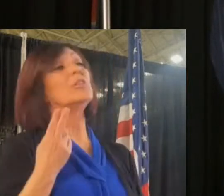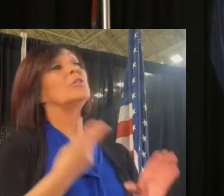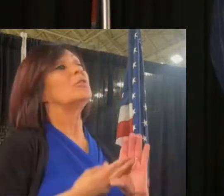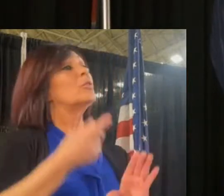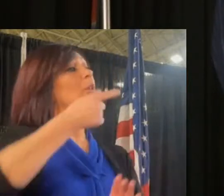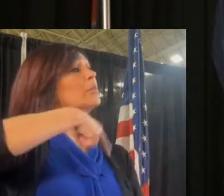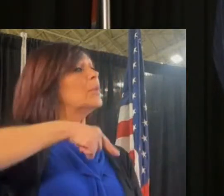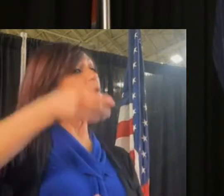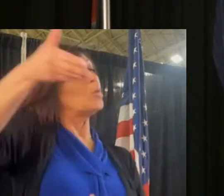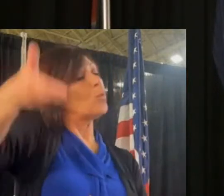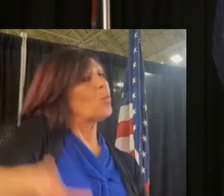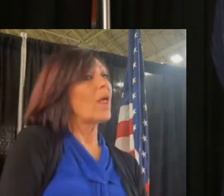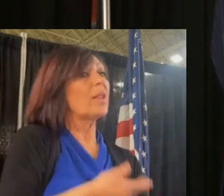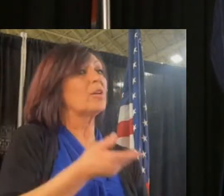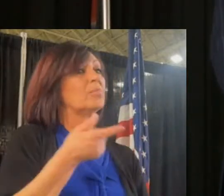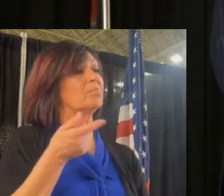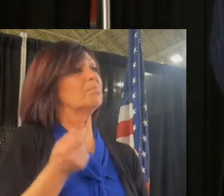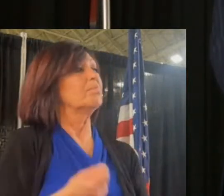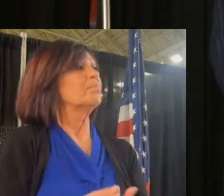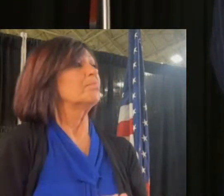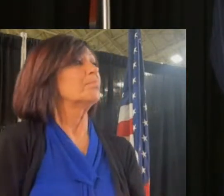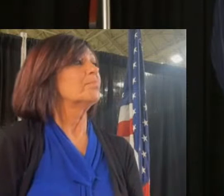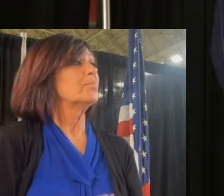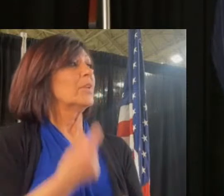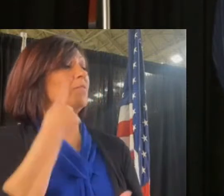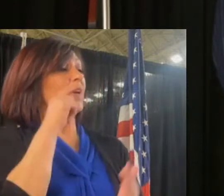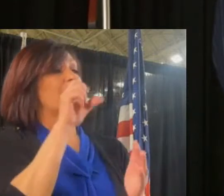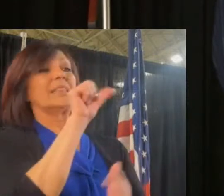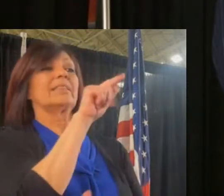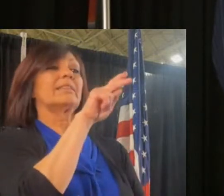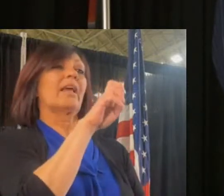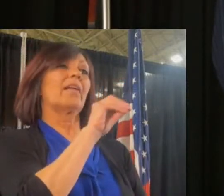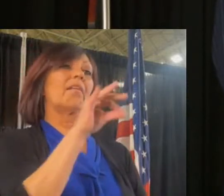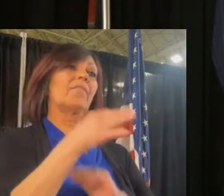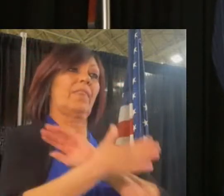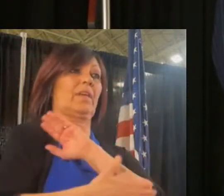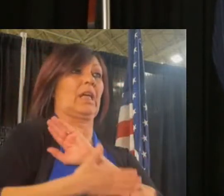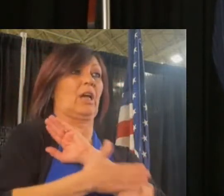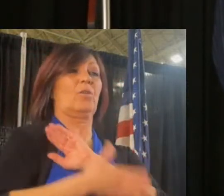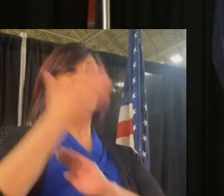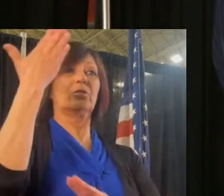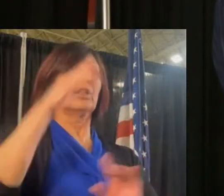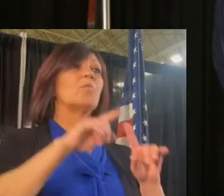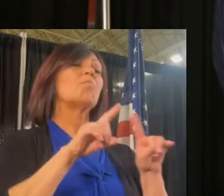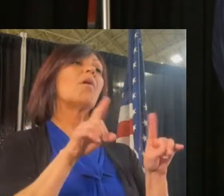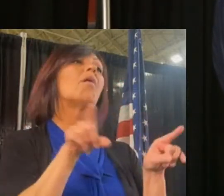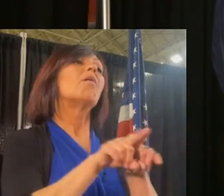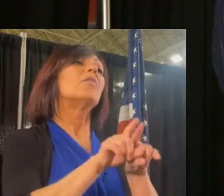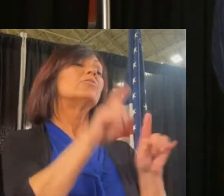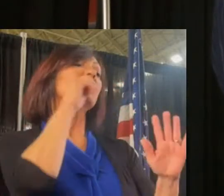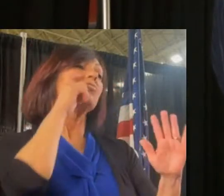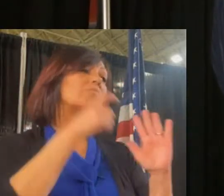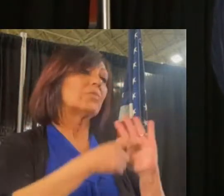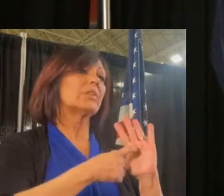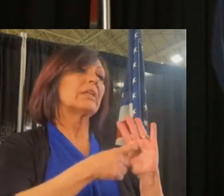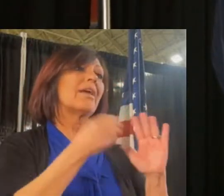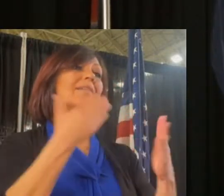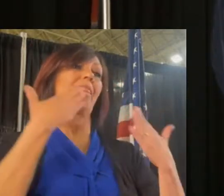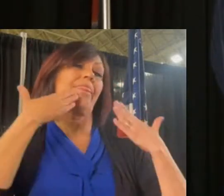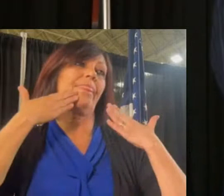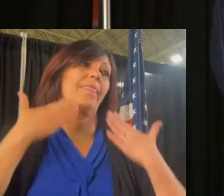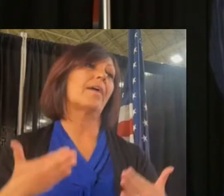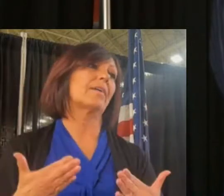not only in welcoming him here to the podium for this State of the County address, but also to recognize and thank